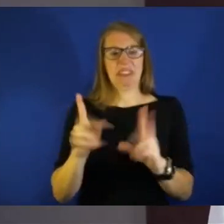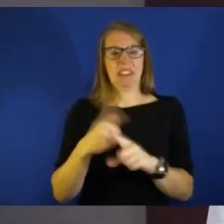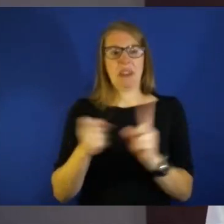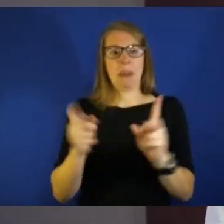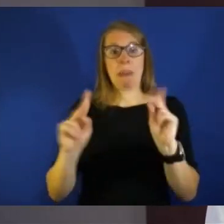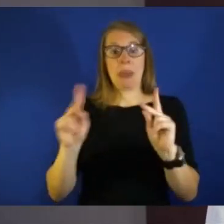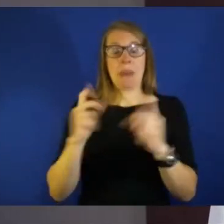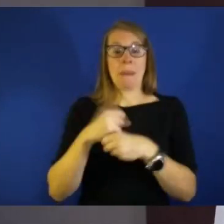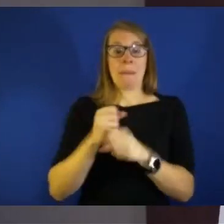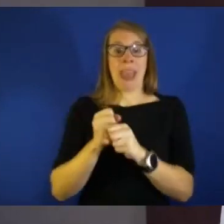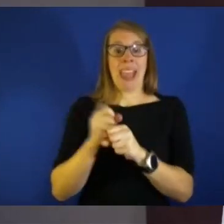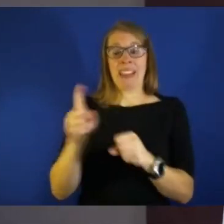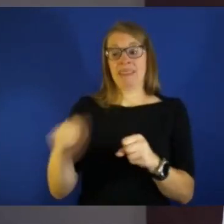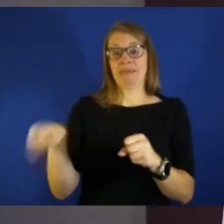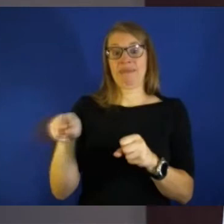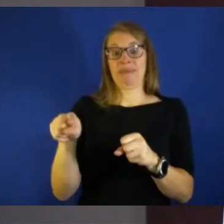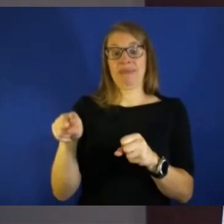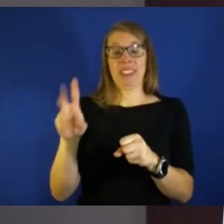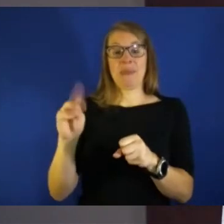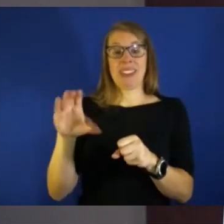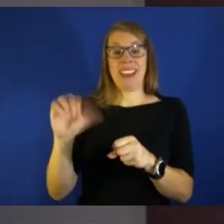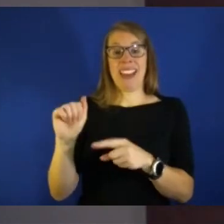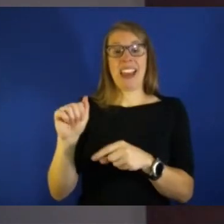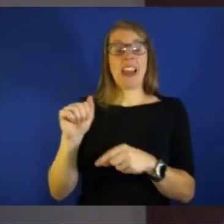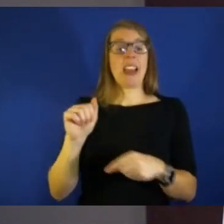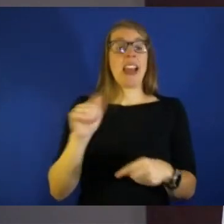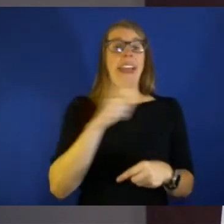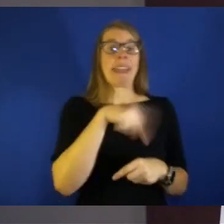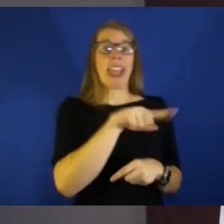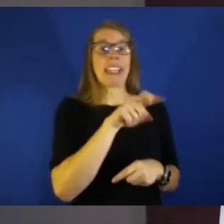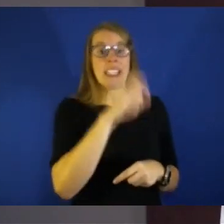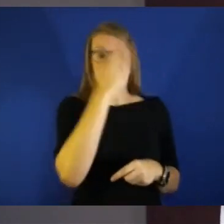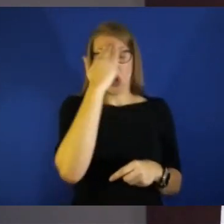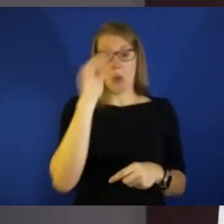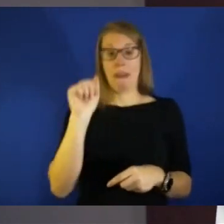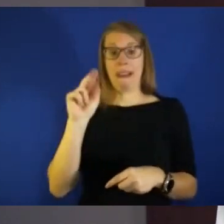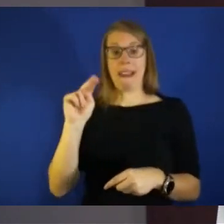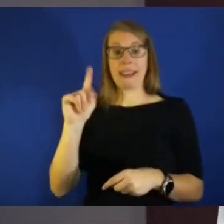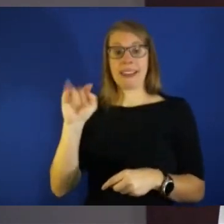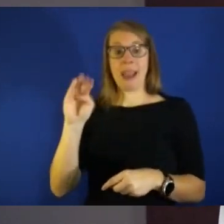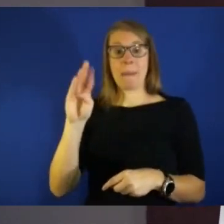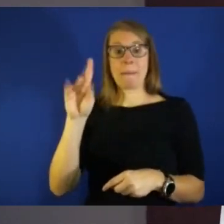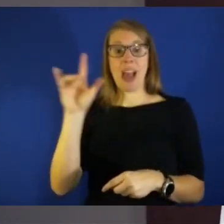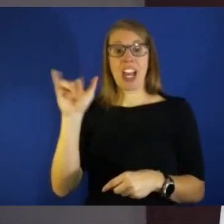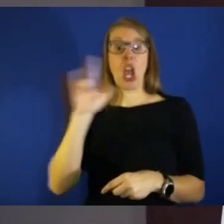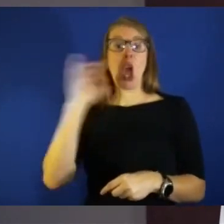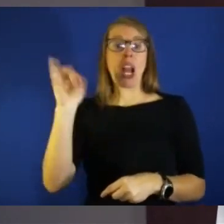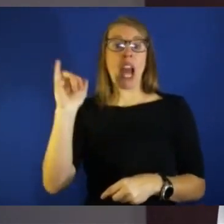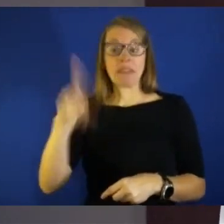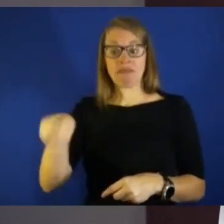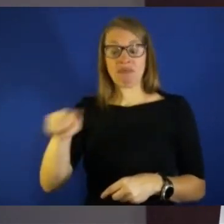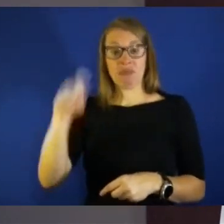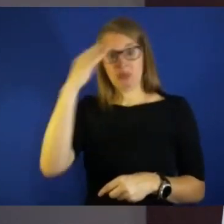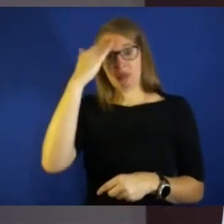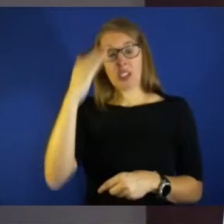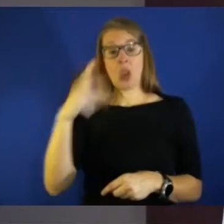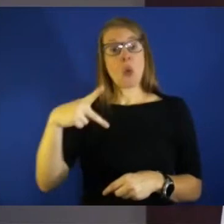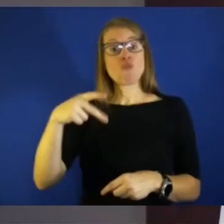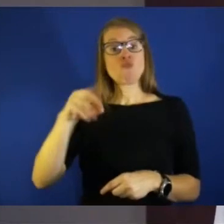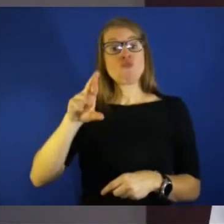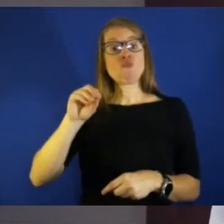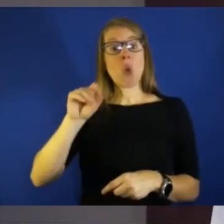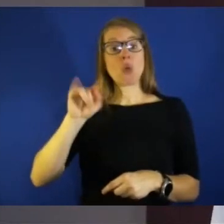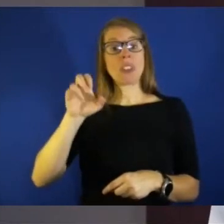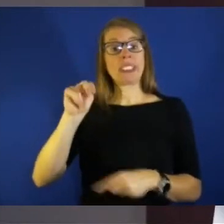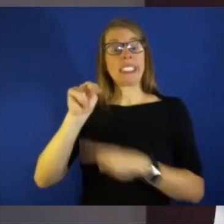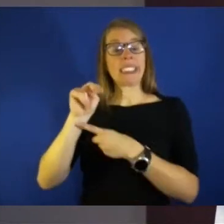this point. They just need to know, what the antibody looks like, what is the actual, protein encoding information they